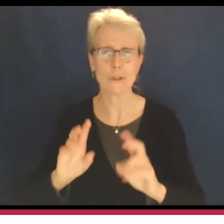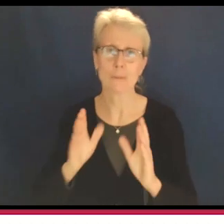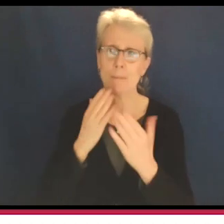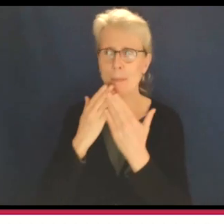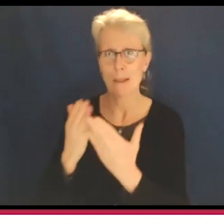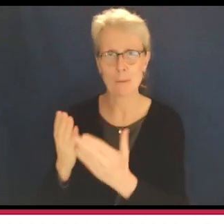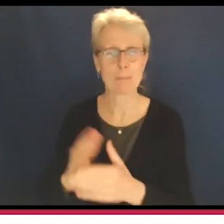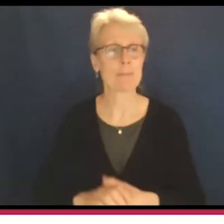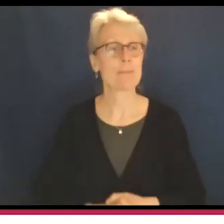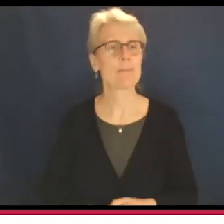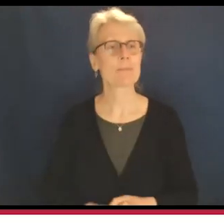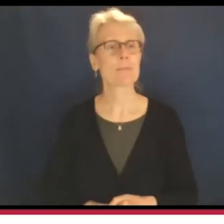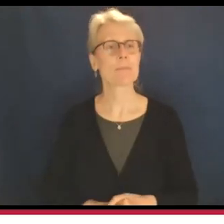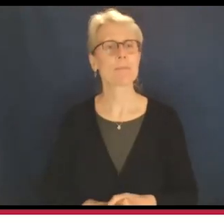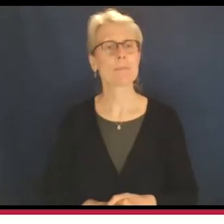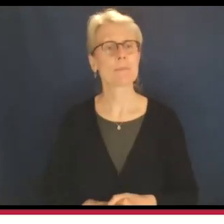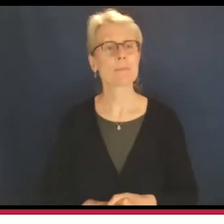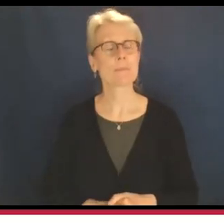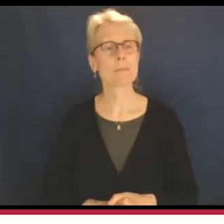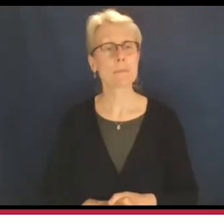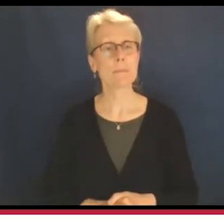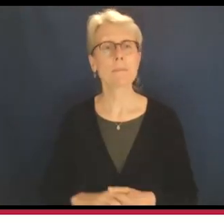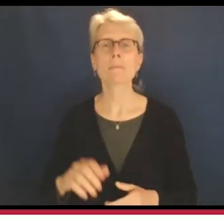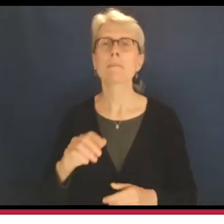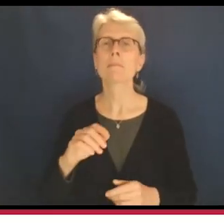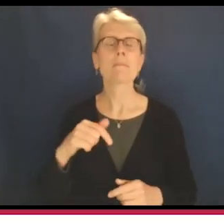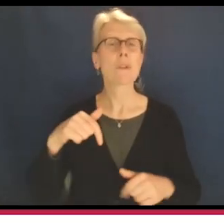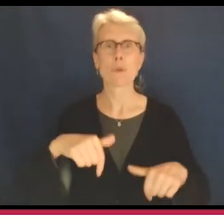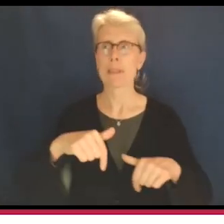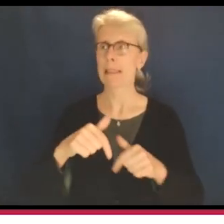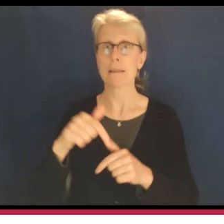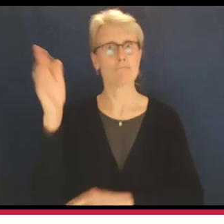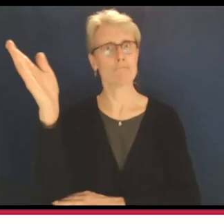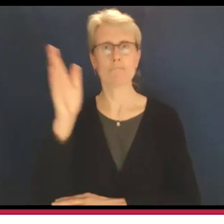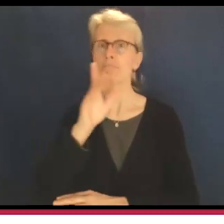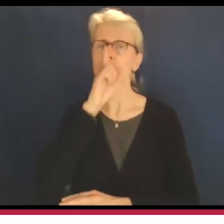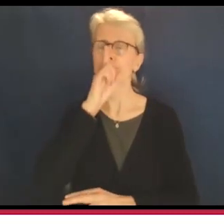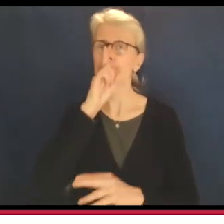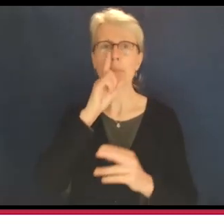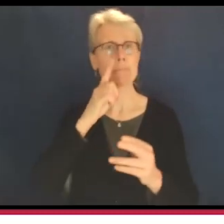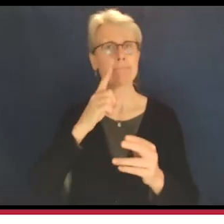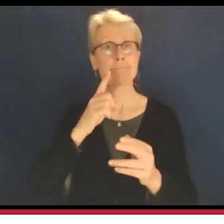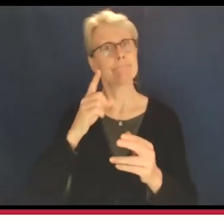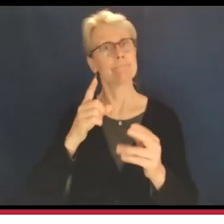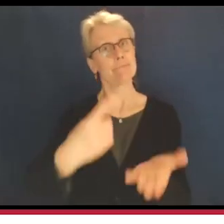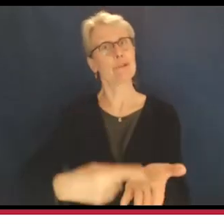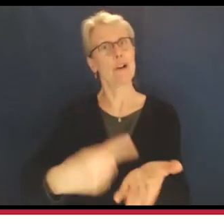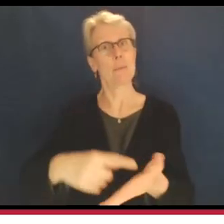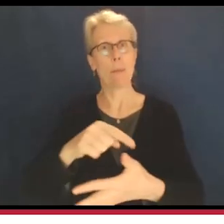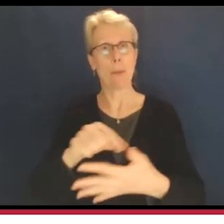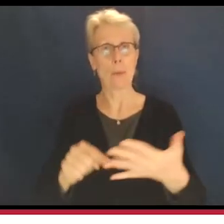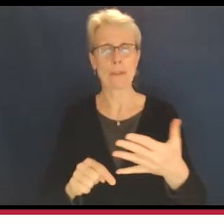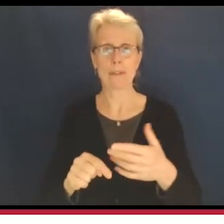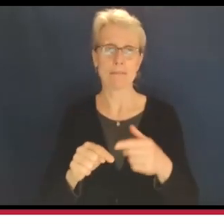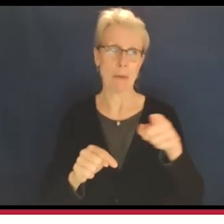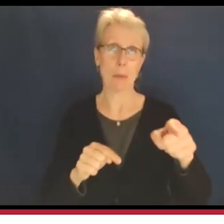So I want to start by a couple of words about what I'm not talking about. Probably you can all leave now because these are the interesting things.